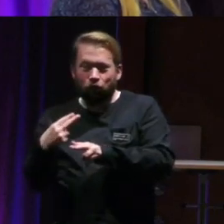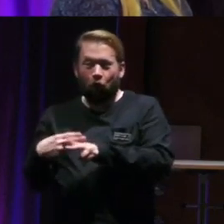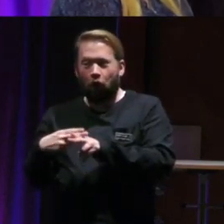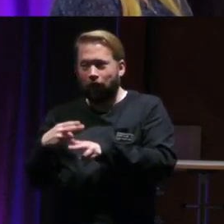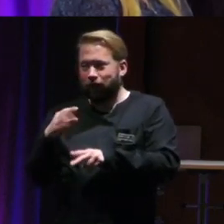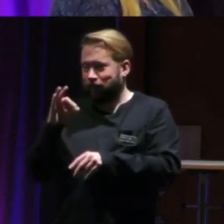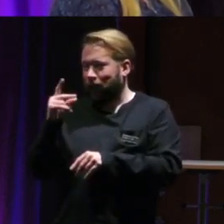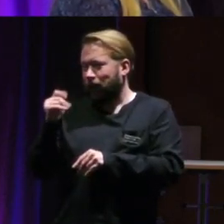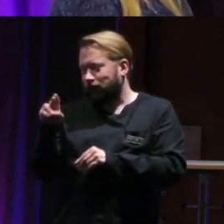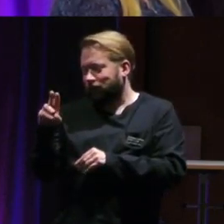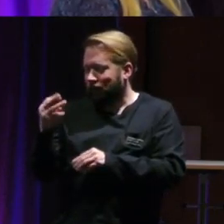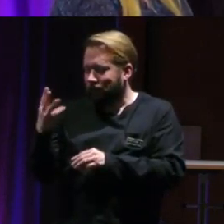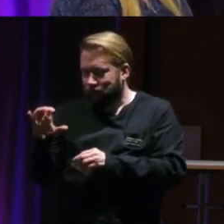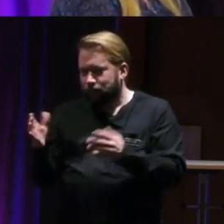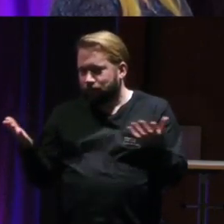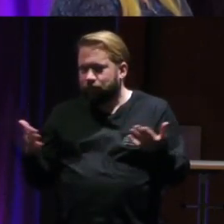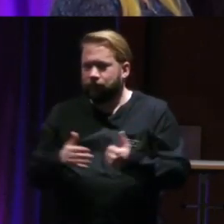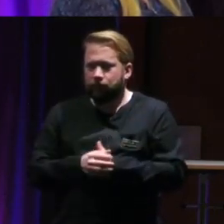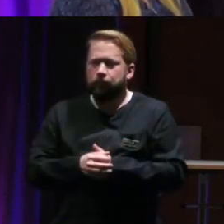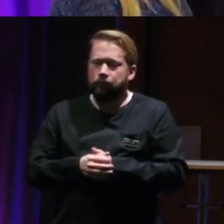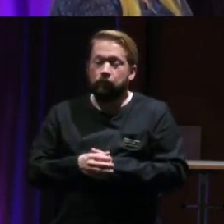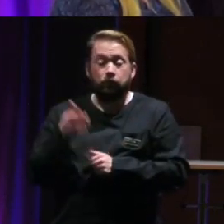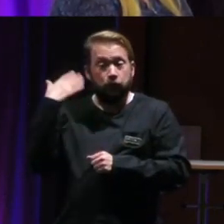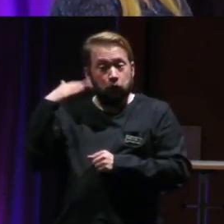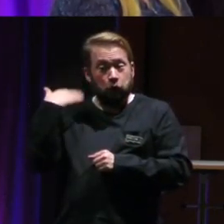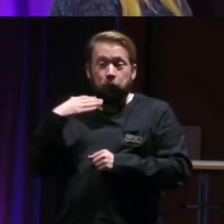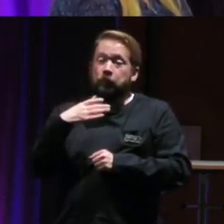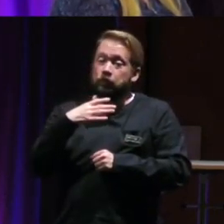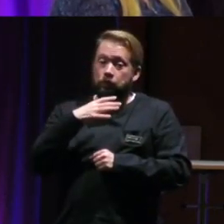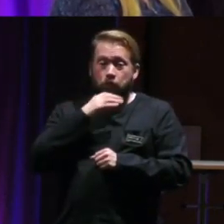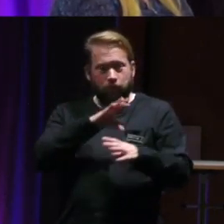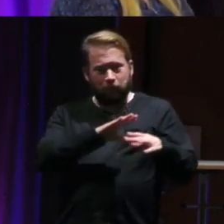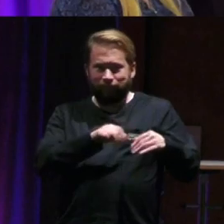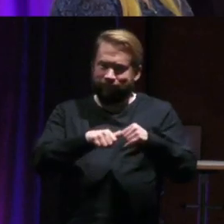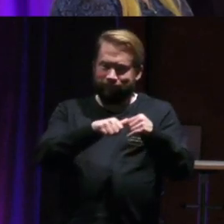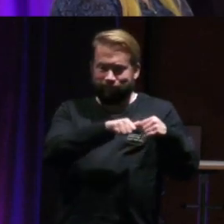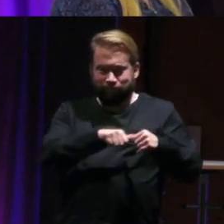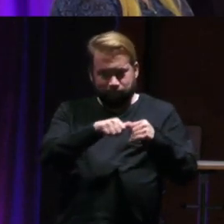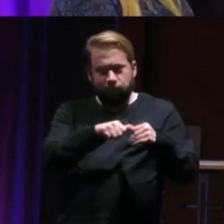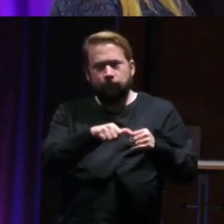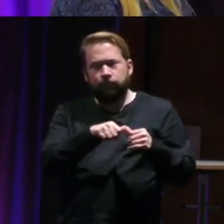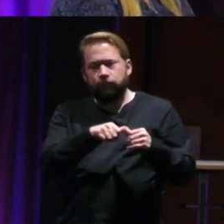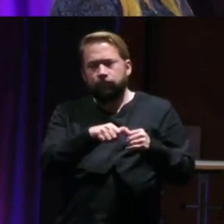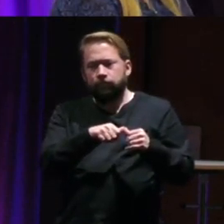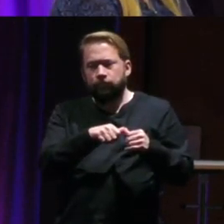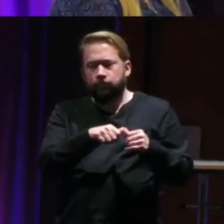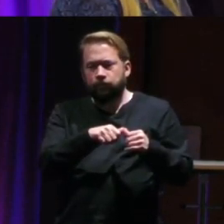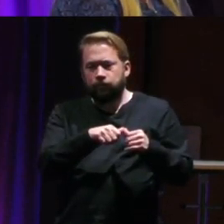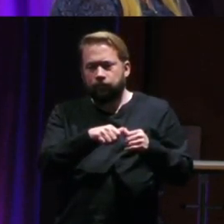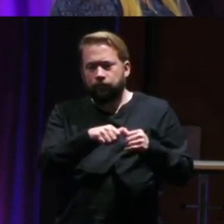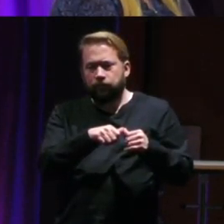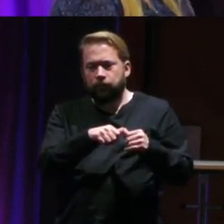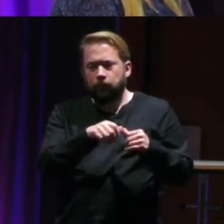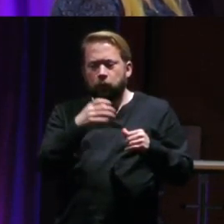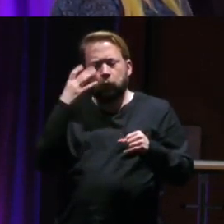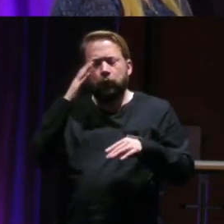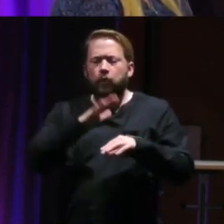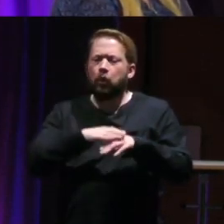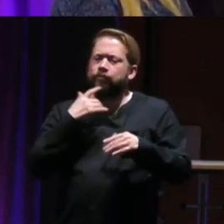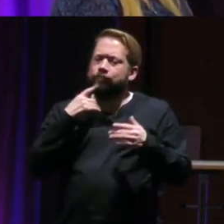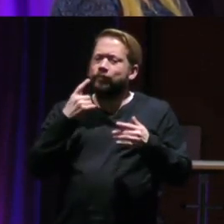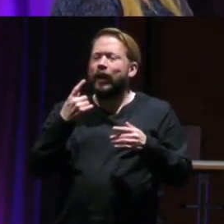was, during the Soviet period and behind the Iron Curtain, a lot of people were very, very good at telling propaganda